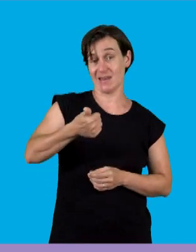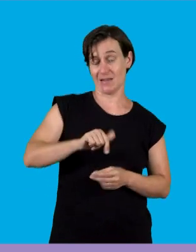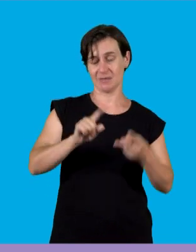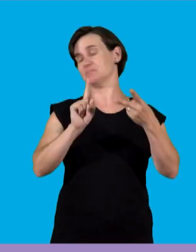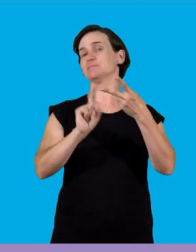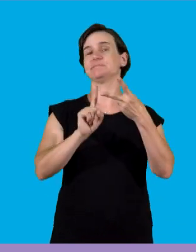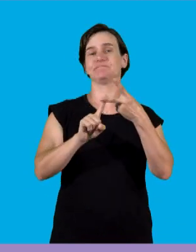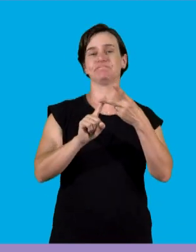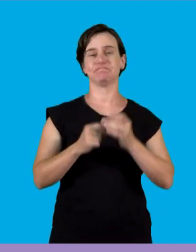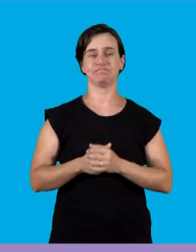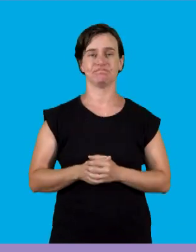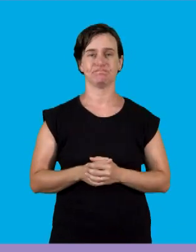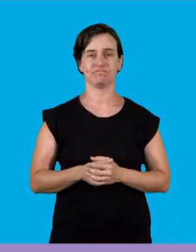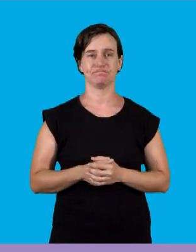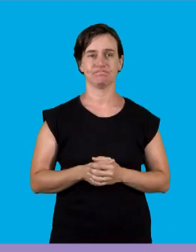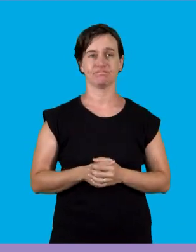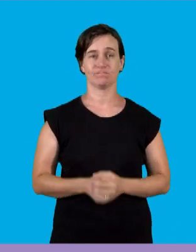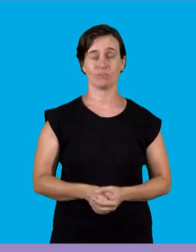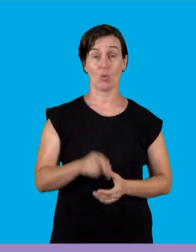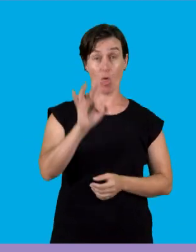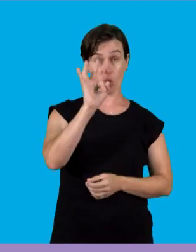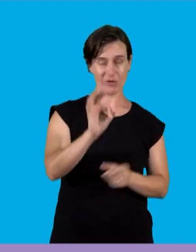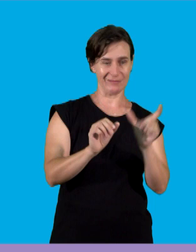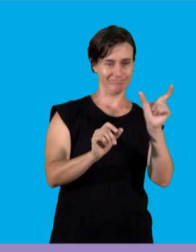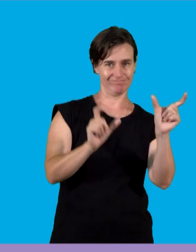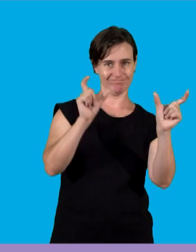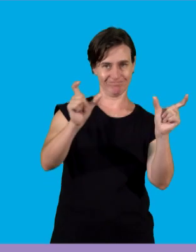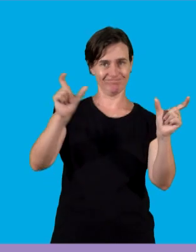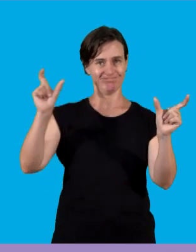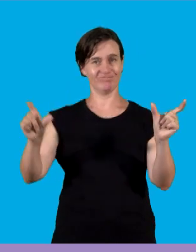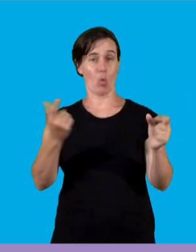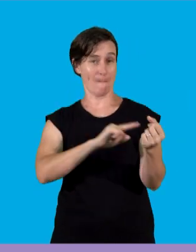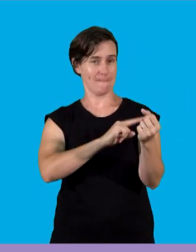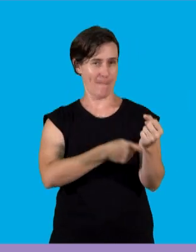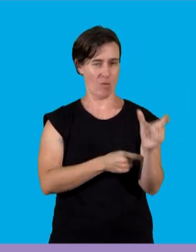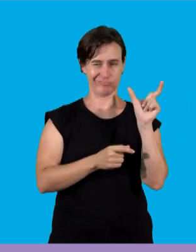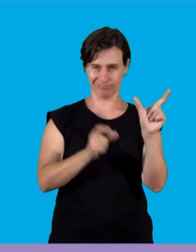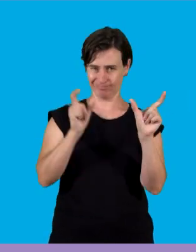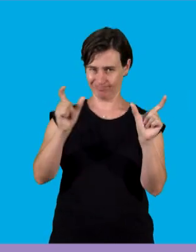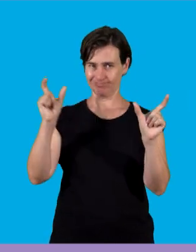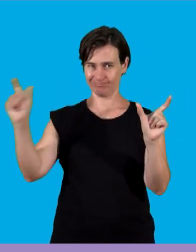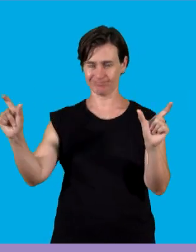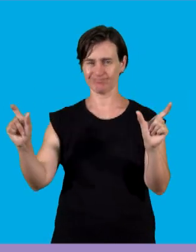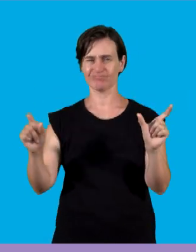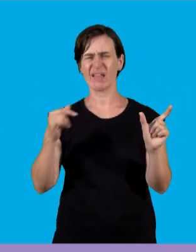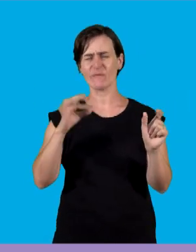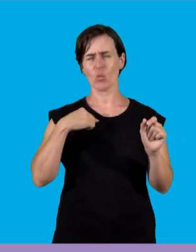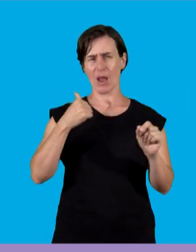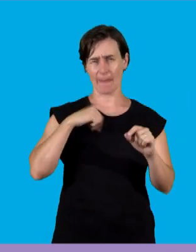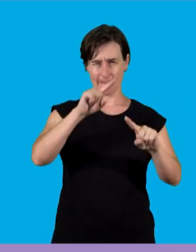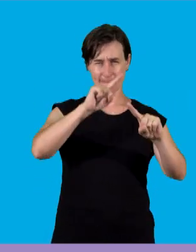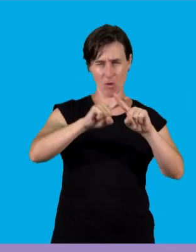the next one. Now the next one, we have 3 powers that we are multiplying there. What do we do when